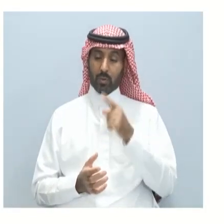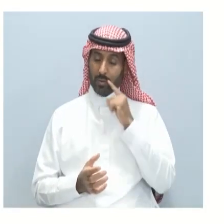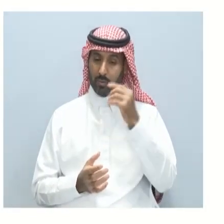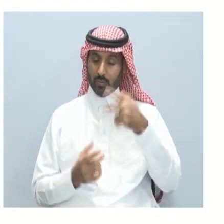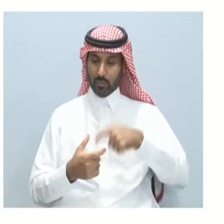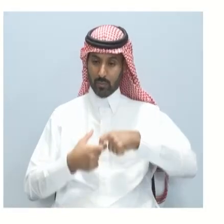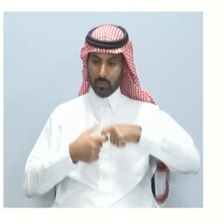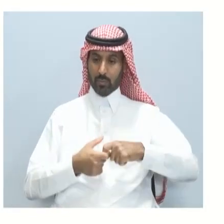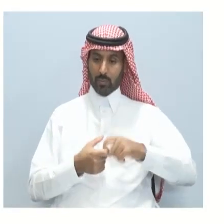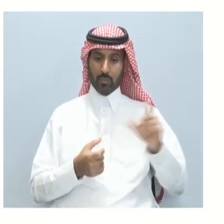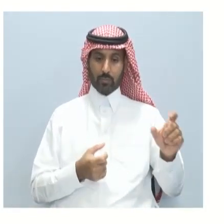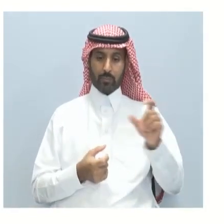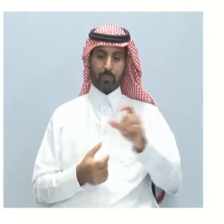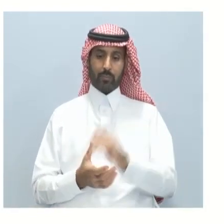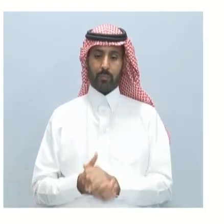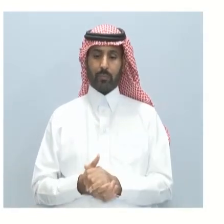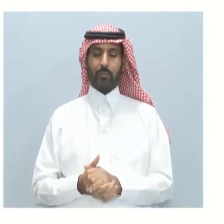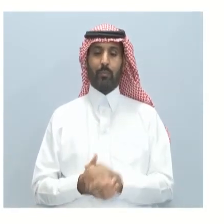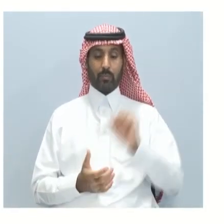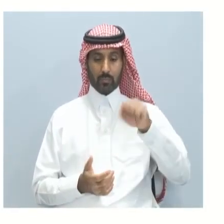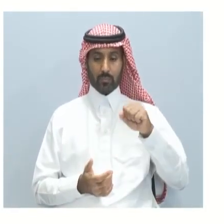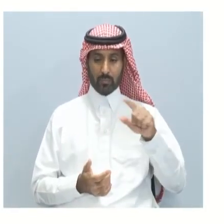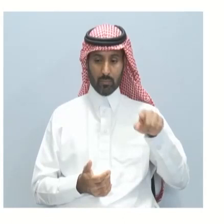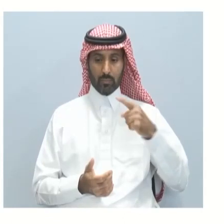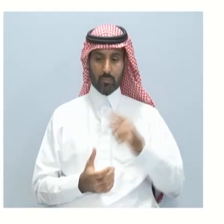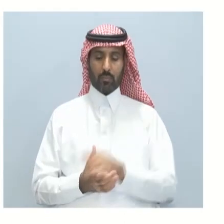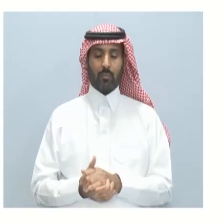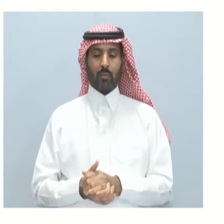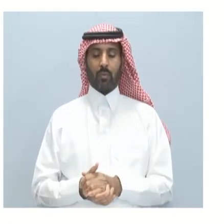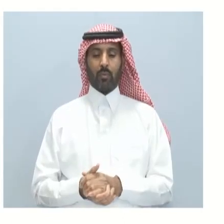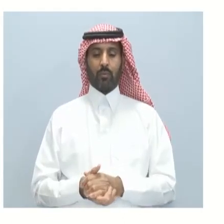linking words together, which means that, yes, I also use these.